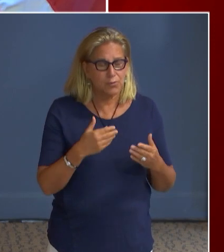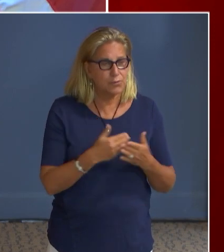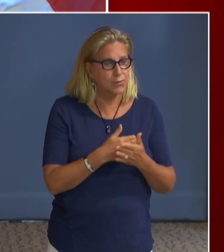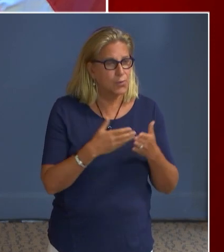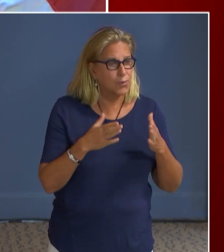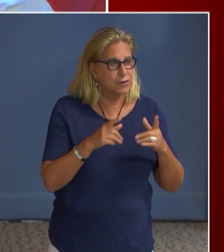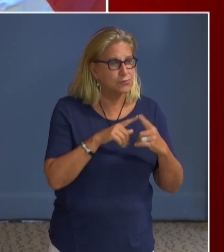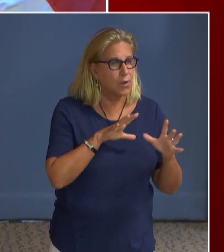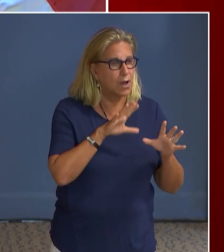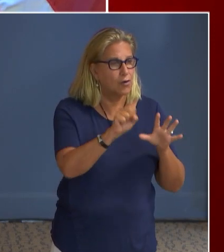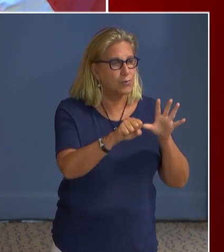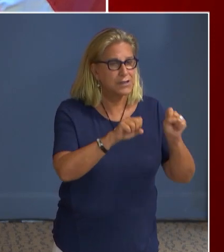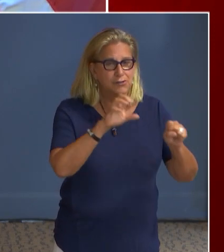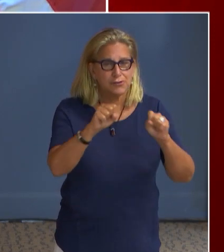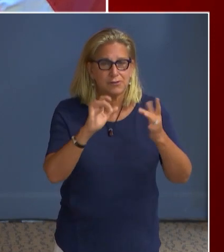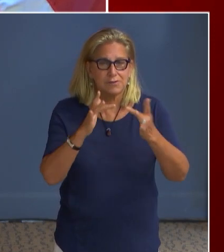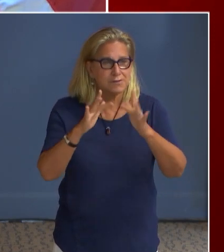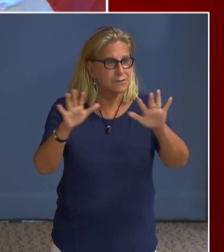at